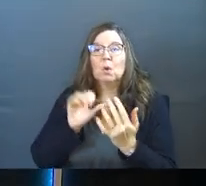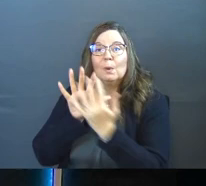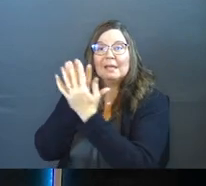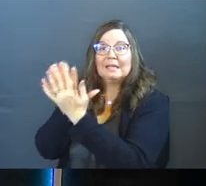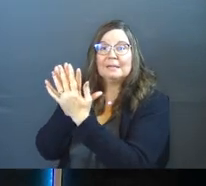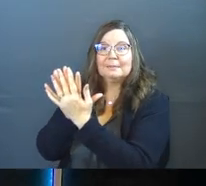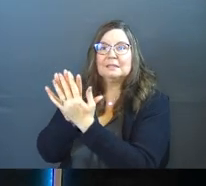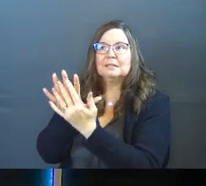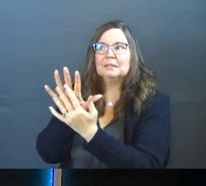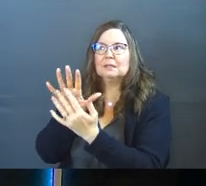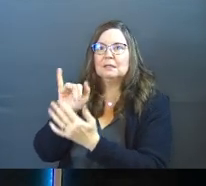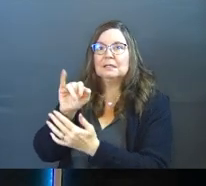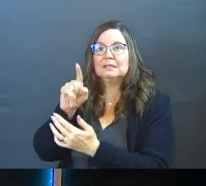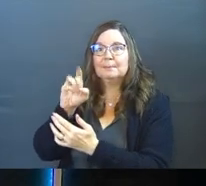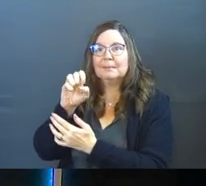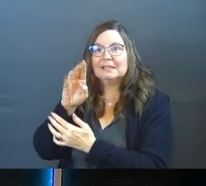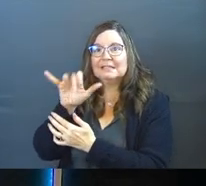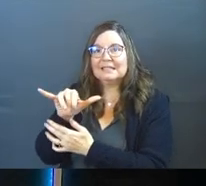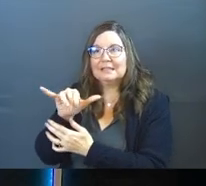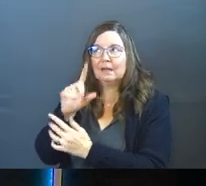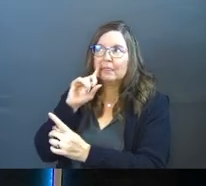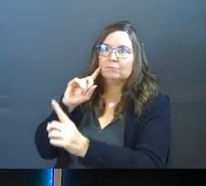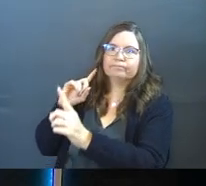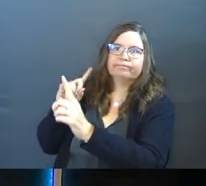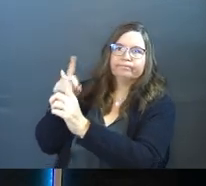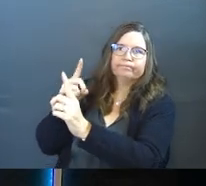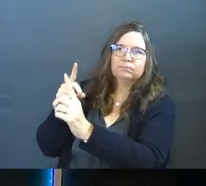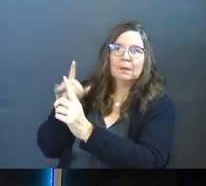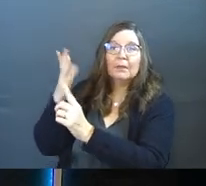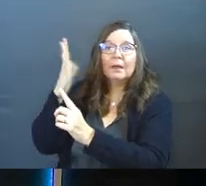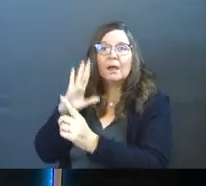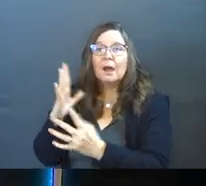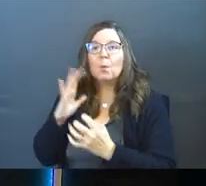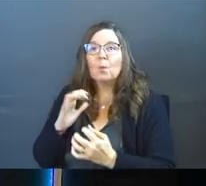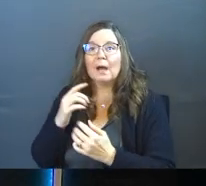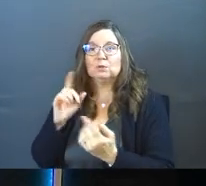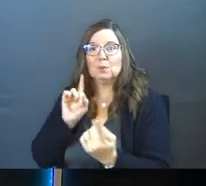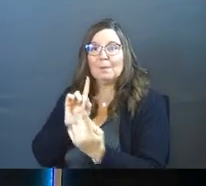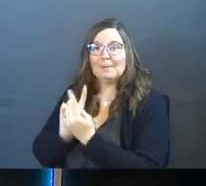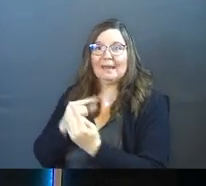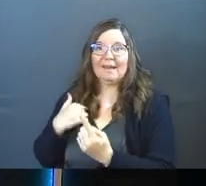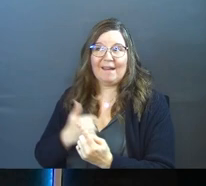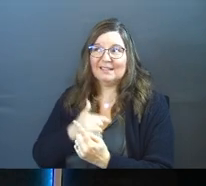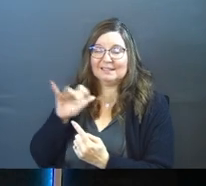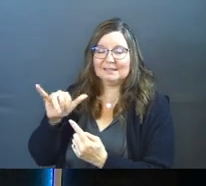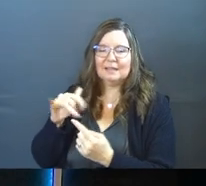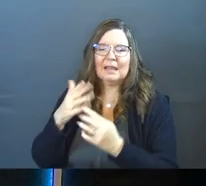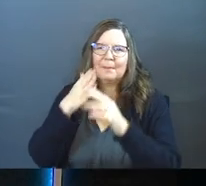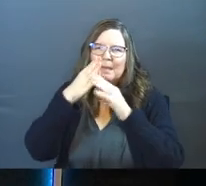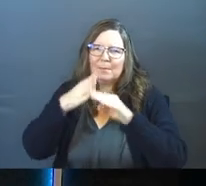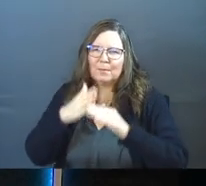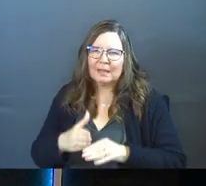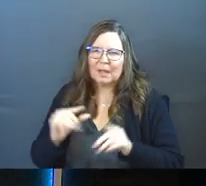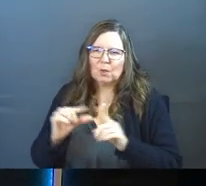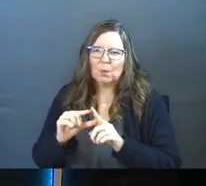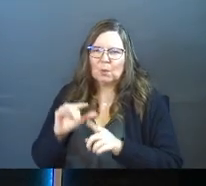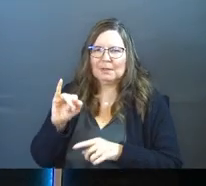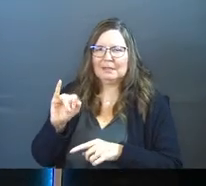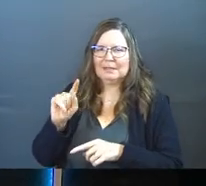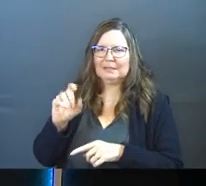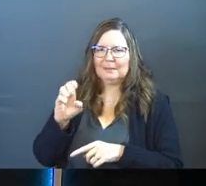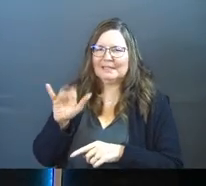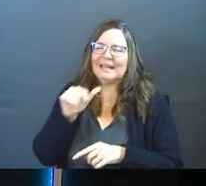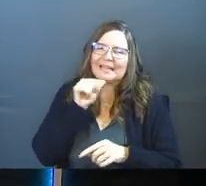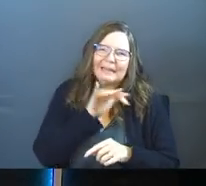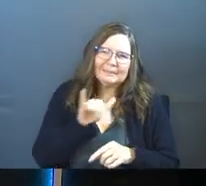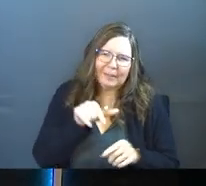like the ultimate destination that God wants to meet us at. And let me break the word down, right? And it's not spelled